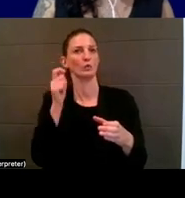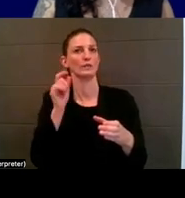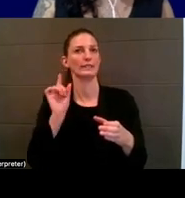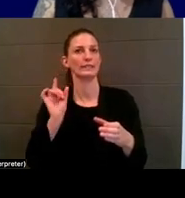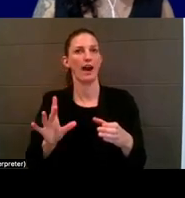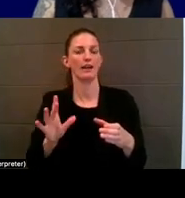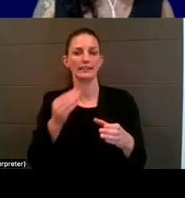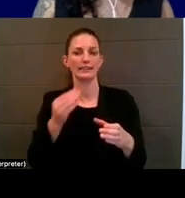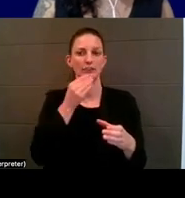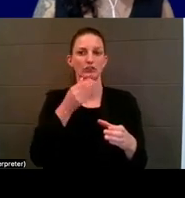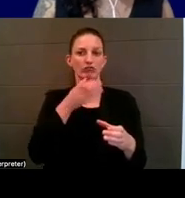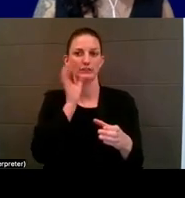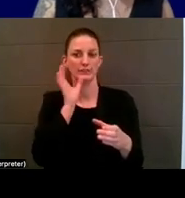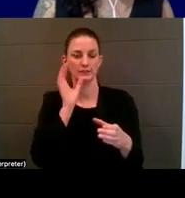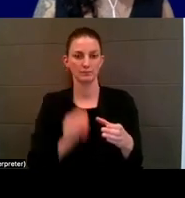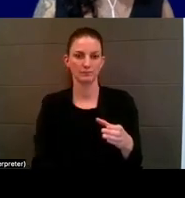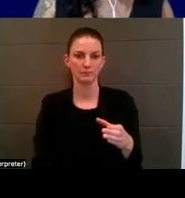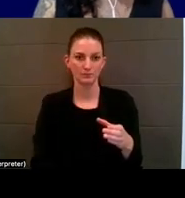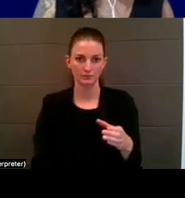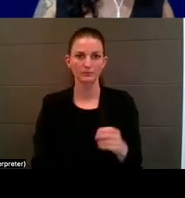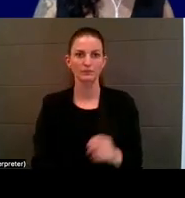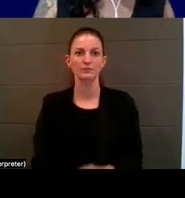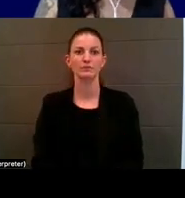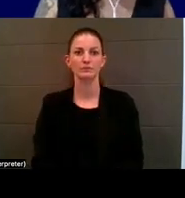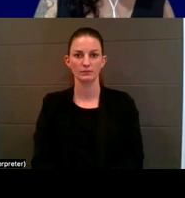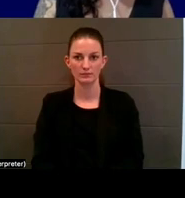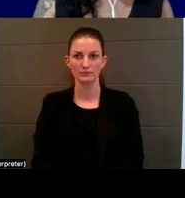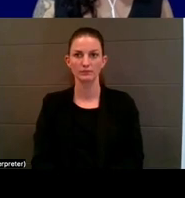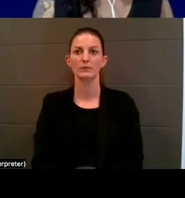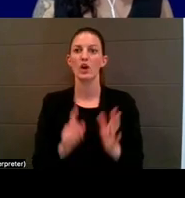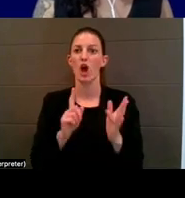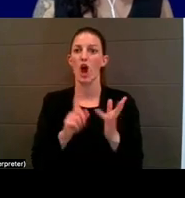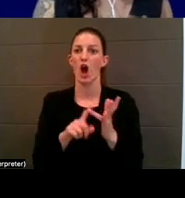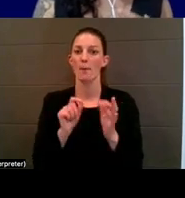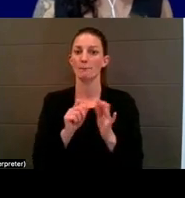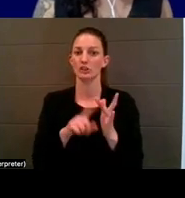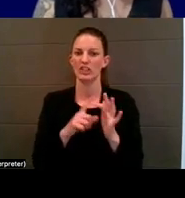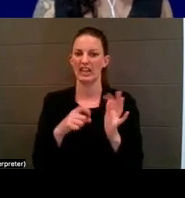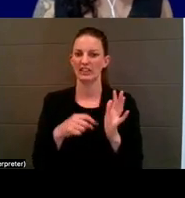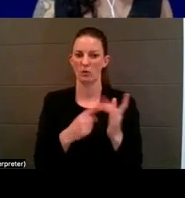Objects of reference are specific objects that hold meaning for a task. So